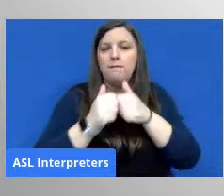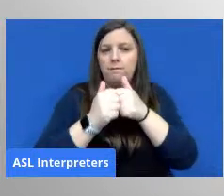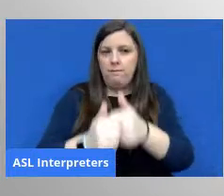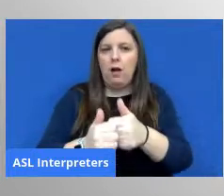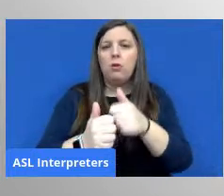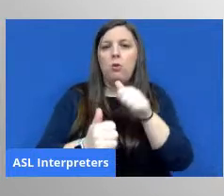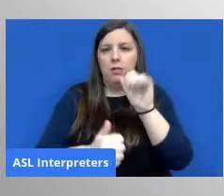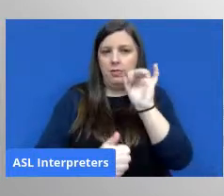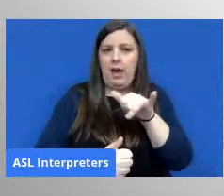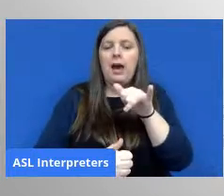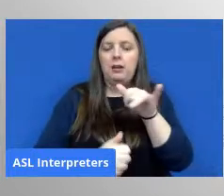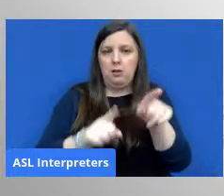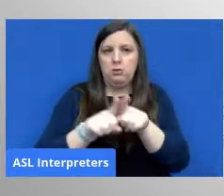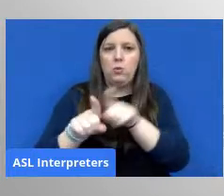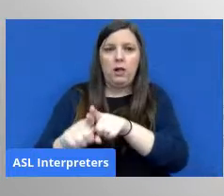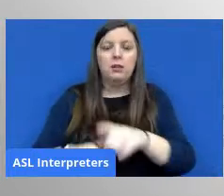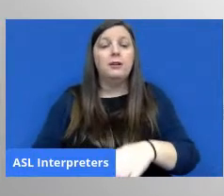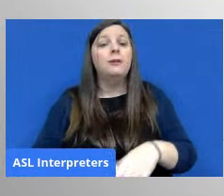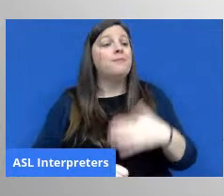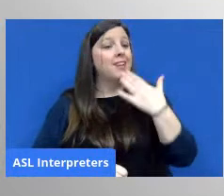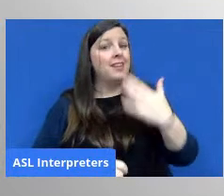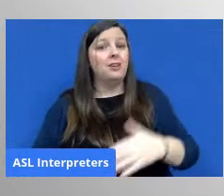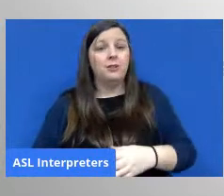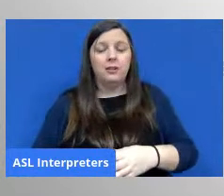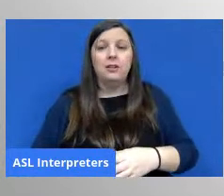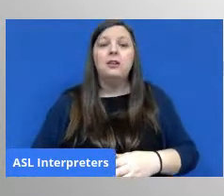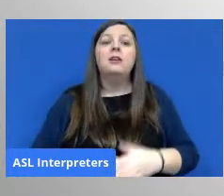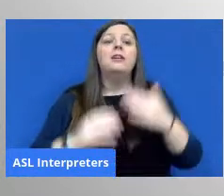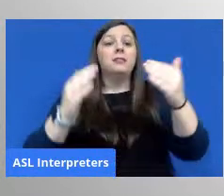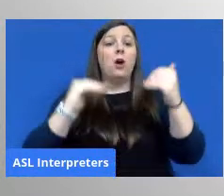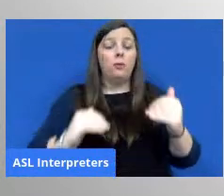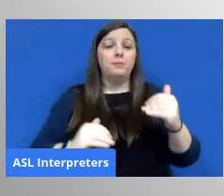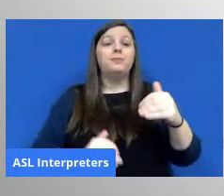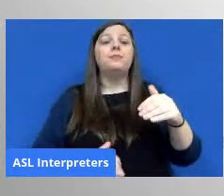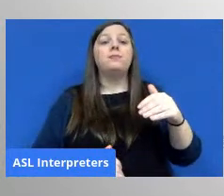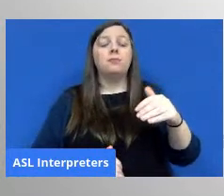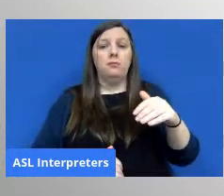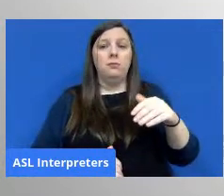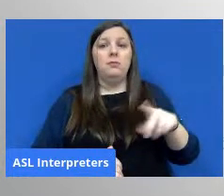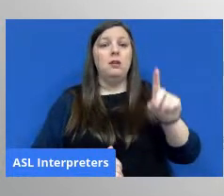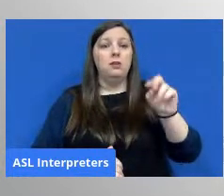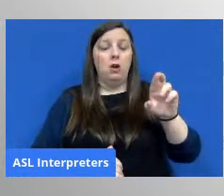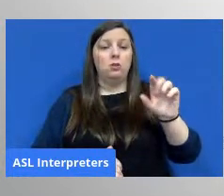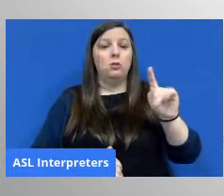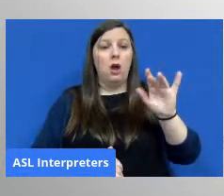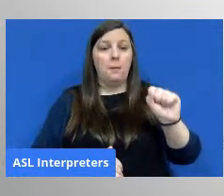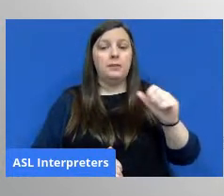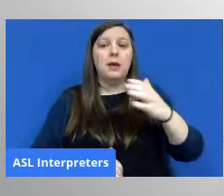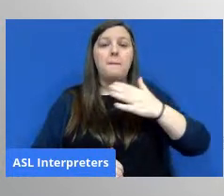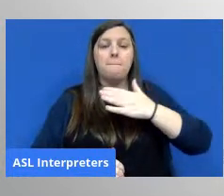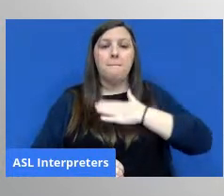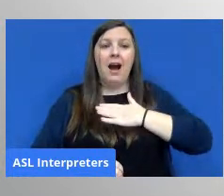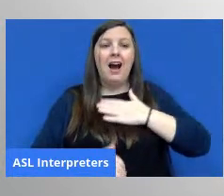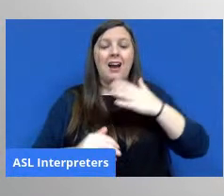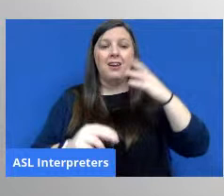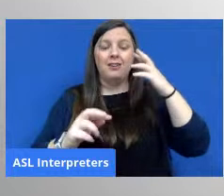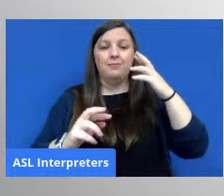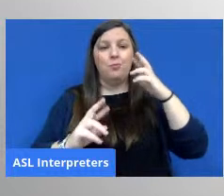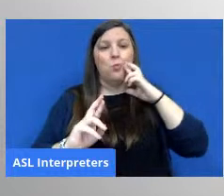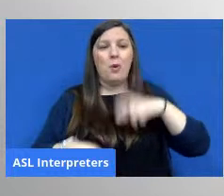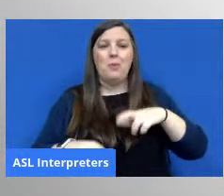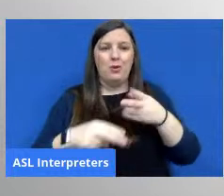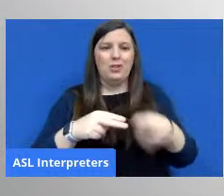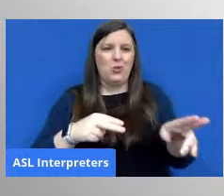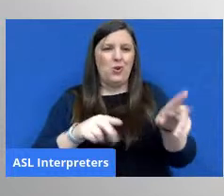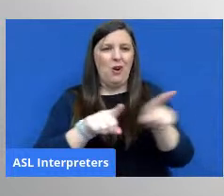Okay, thanks. And my report for tonight is pretty short as well in the interest of time. I